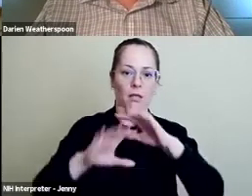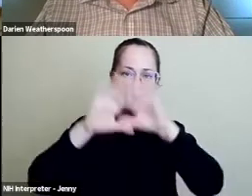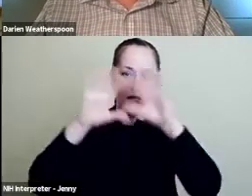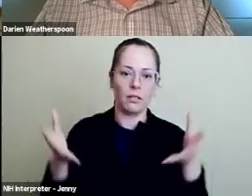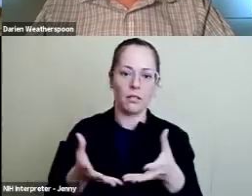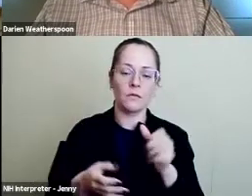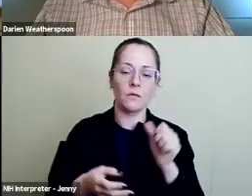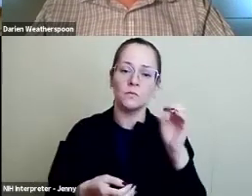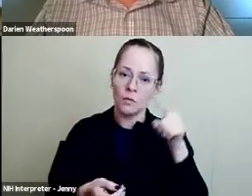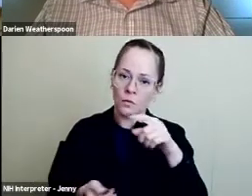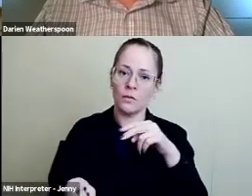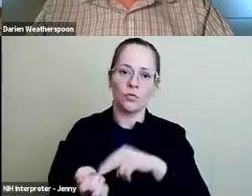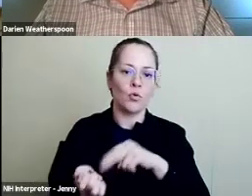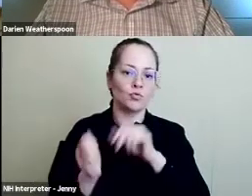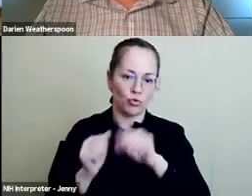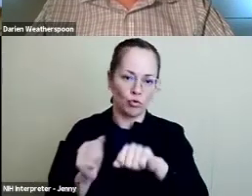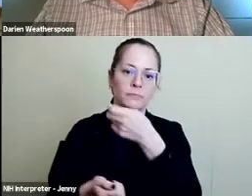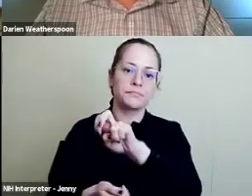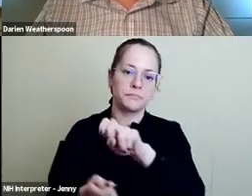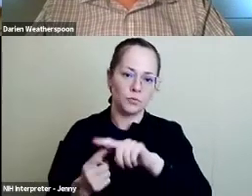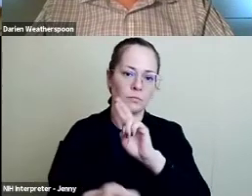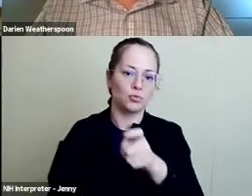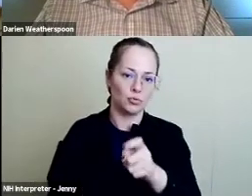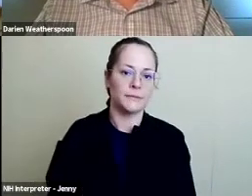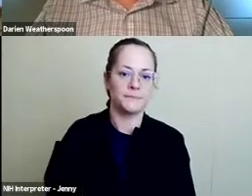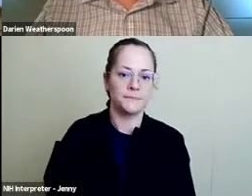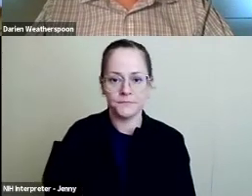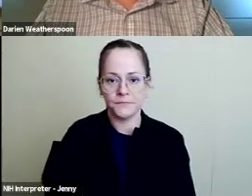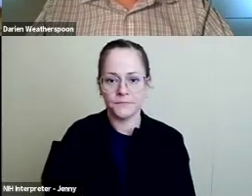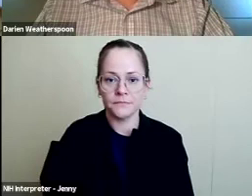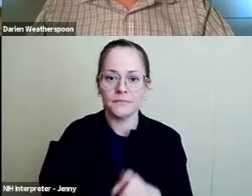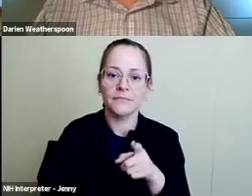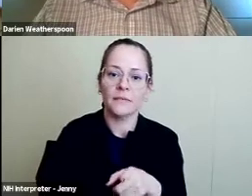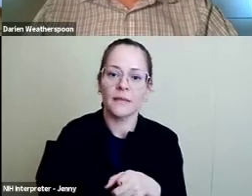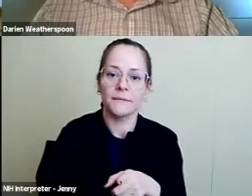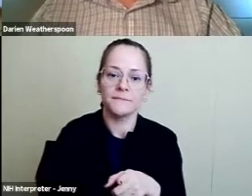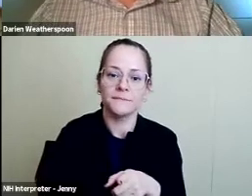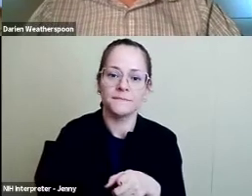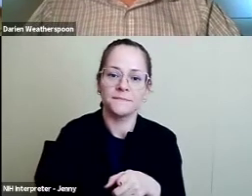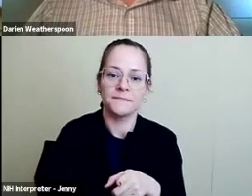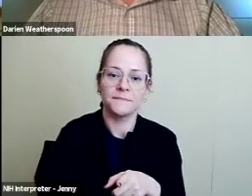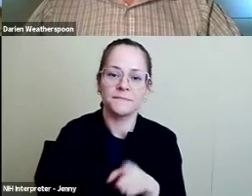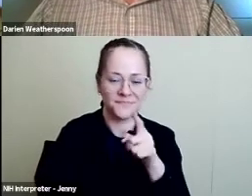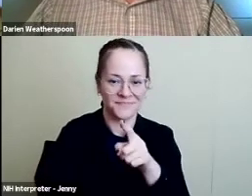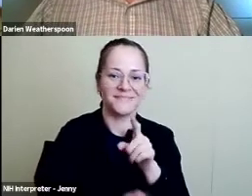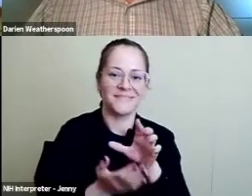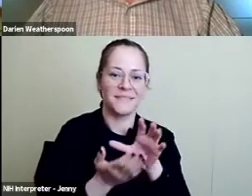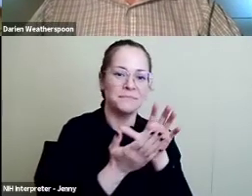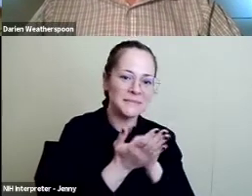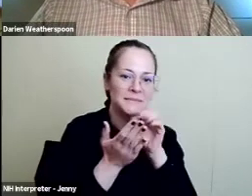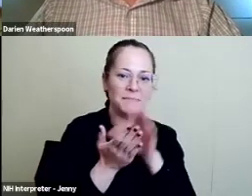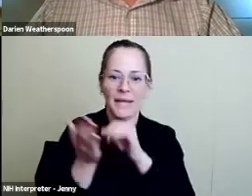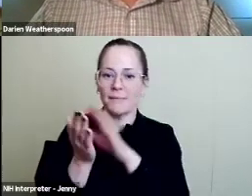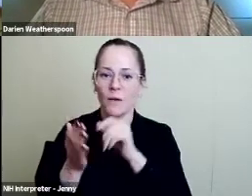that a nurse background would have an advantage over. this so piggyback off what everybody has said